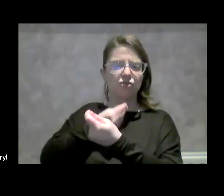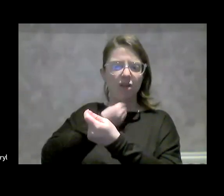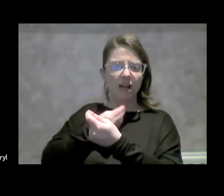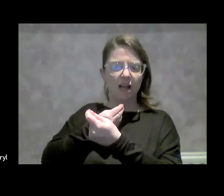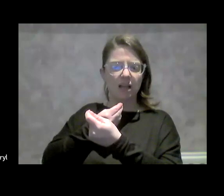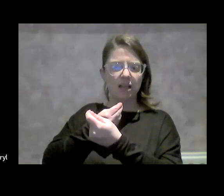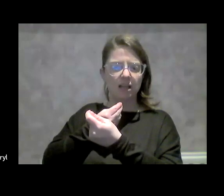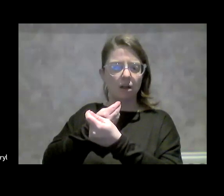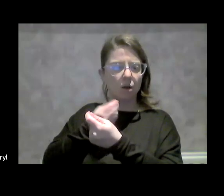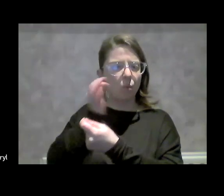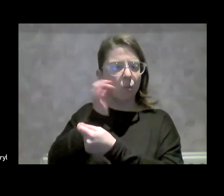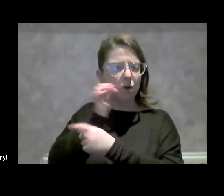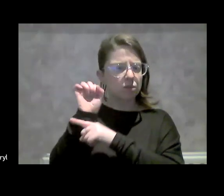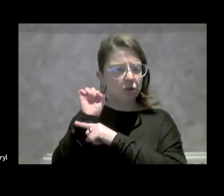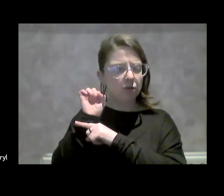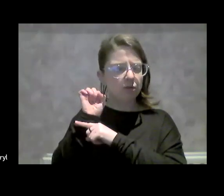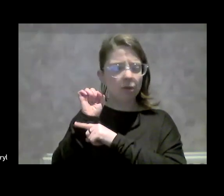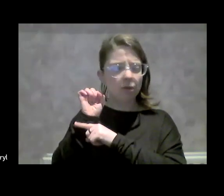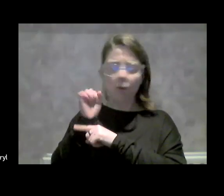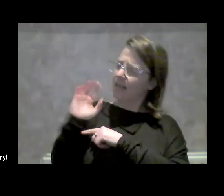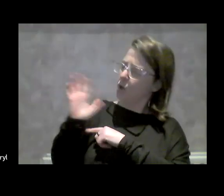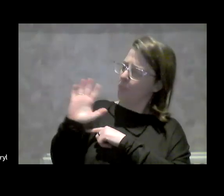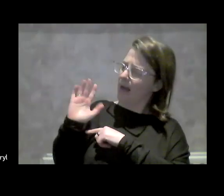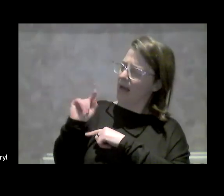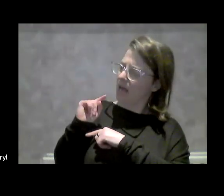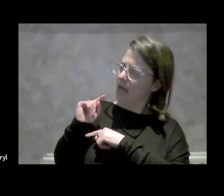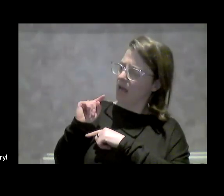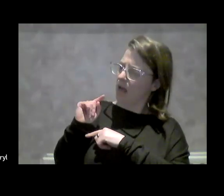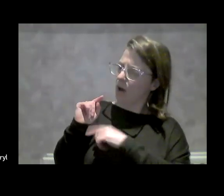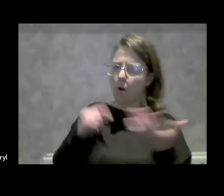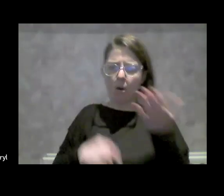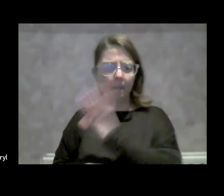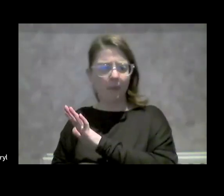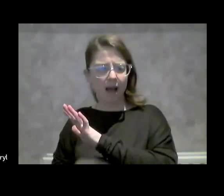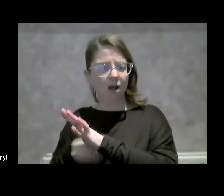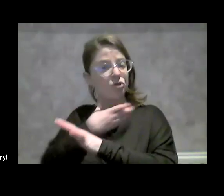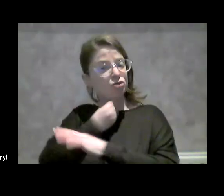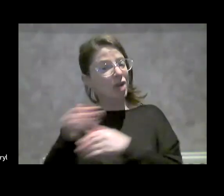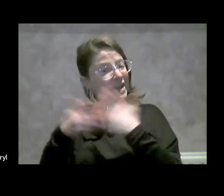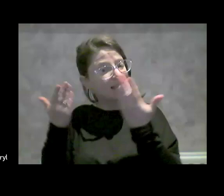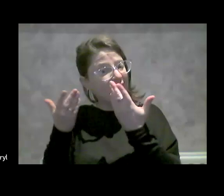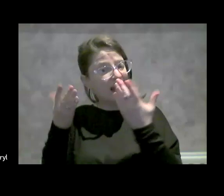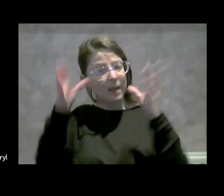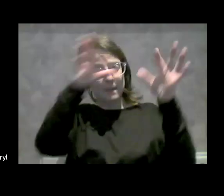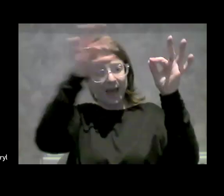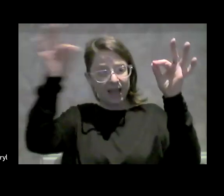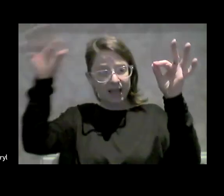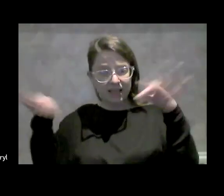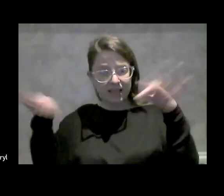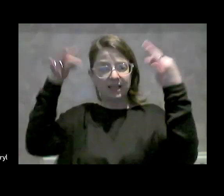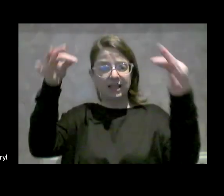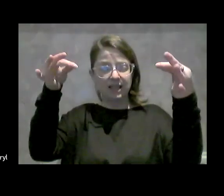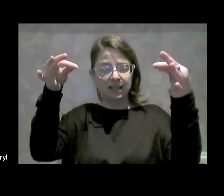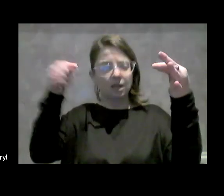Still waterproof? Do I say goodbye now, or return on a drying day, unpeg her?